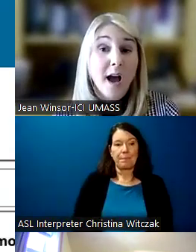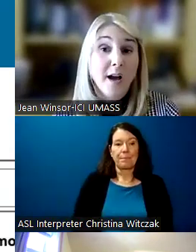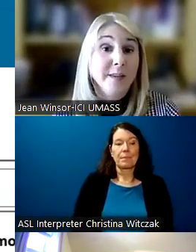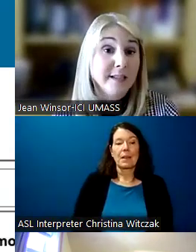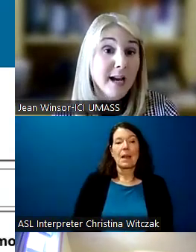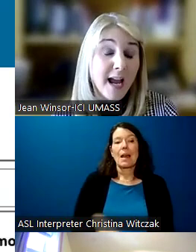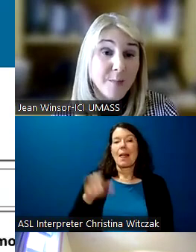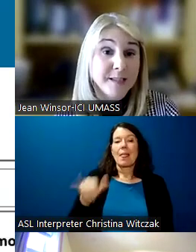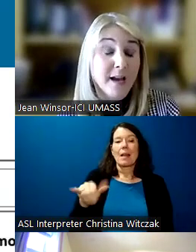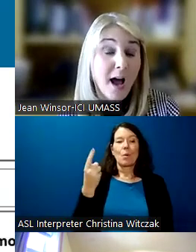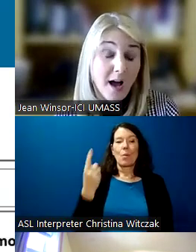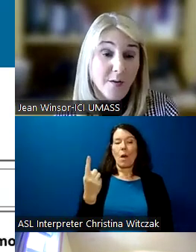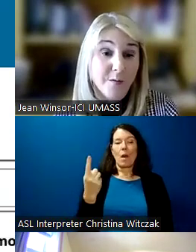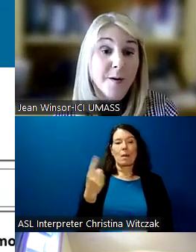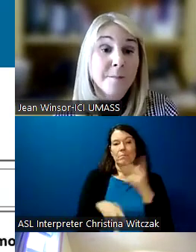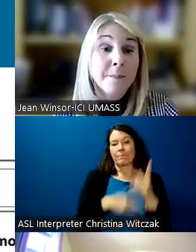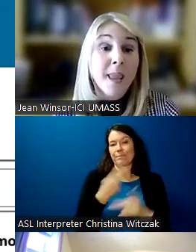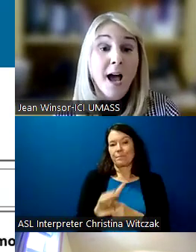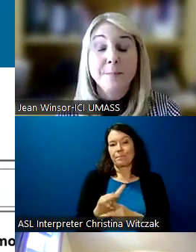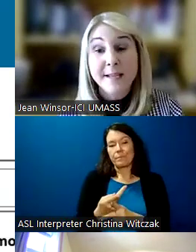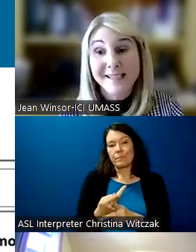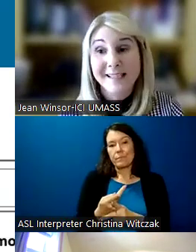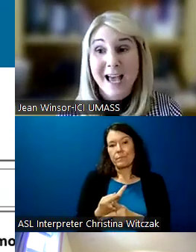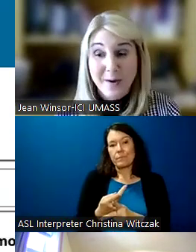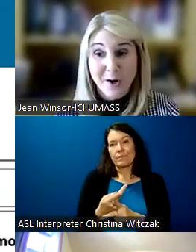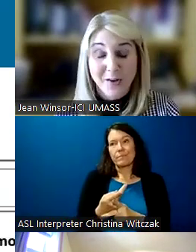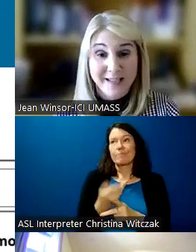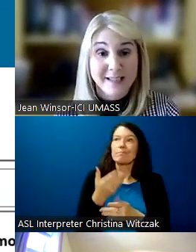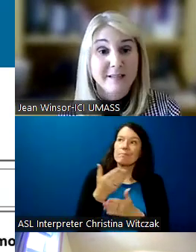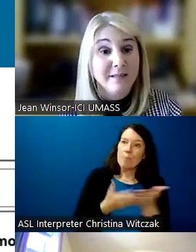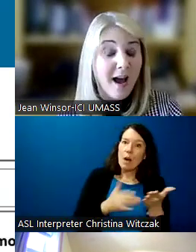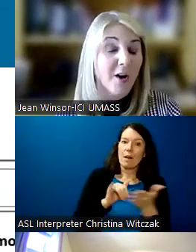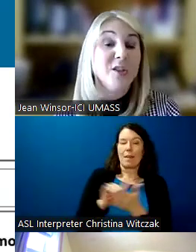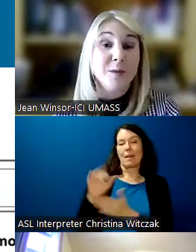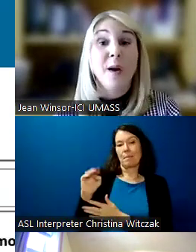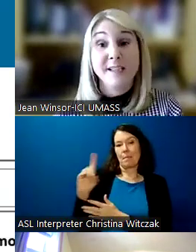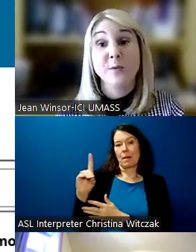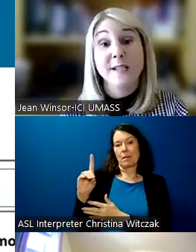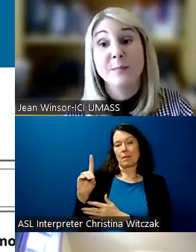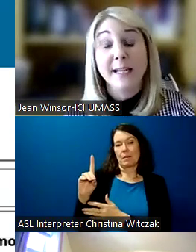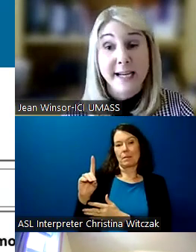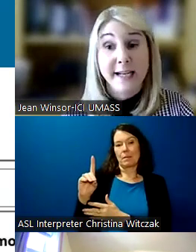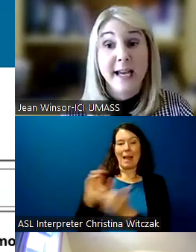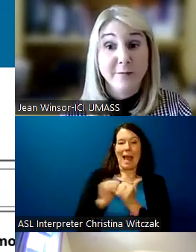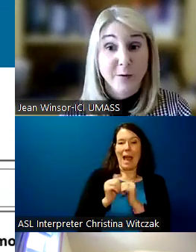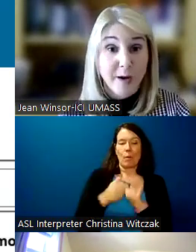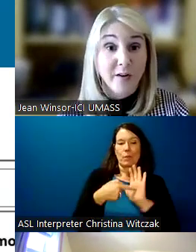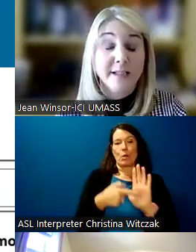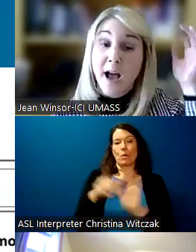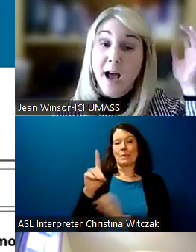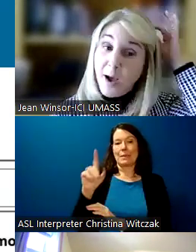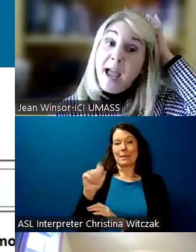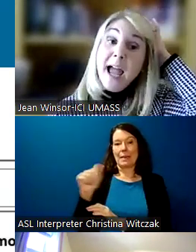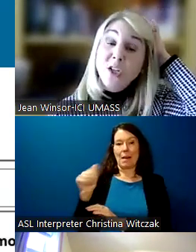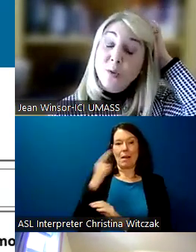one of the types of pieces that Maryland, or excuse me, ways that we display data for